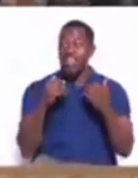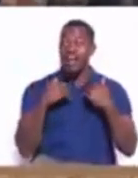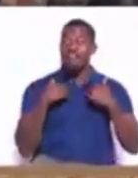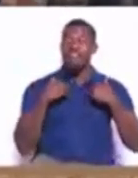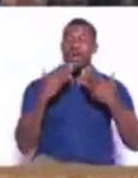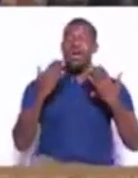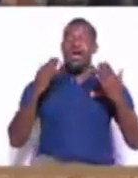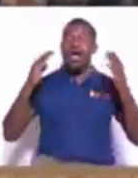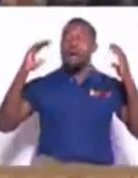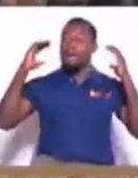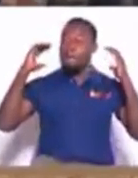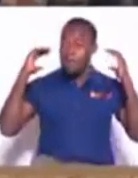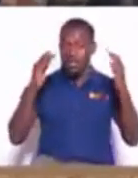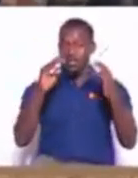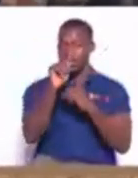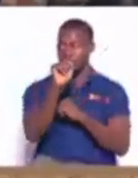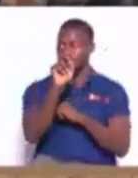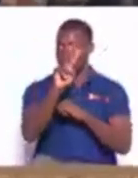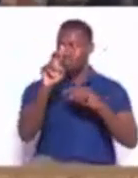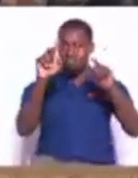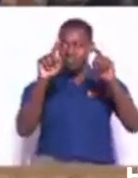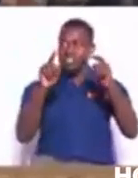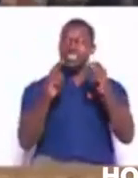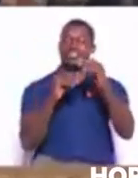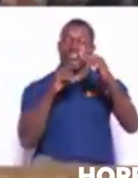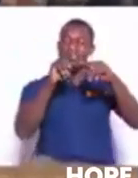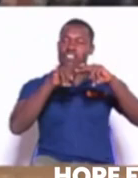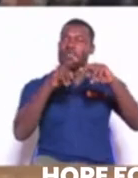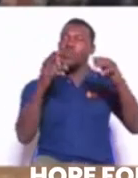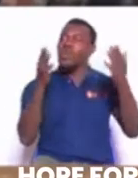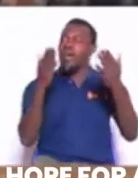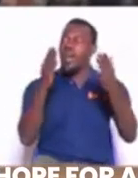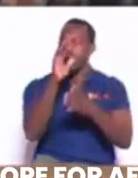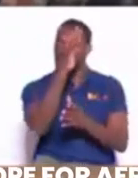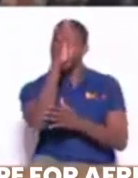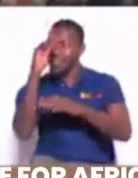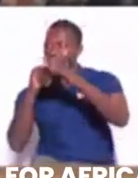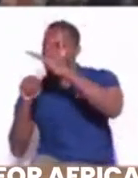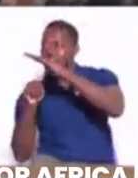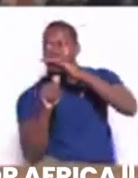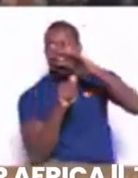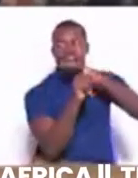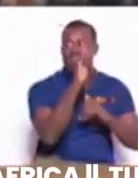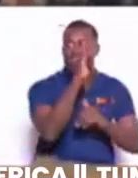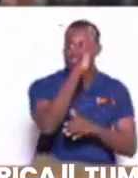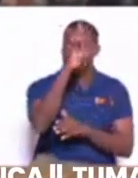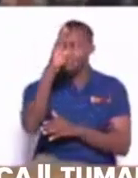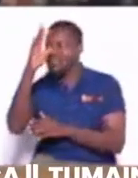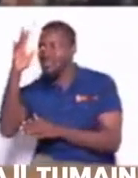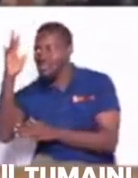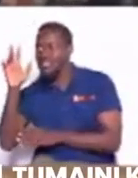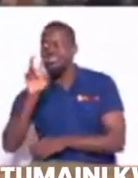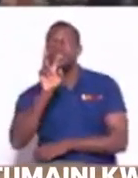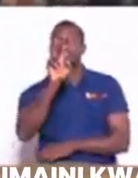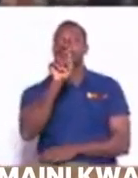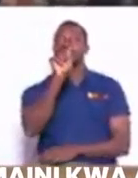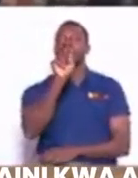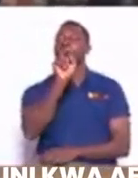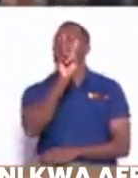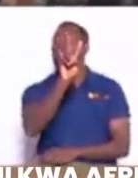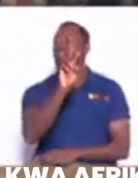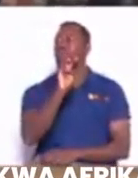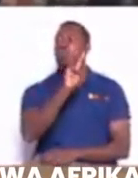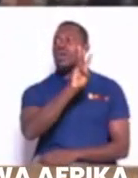see the trees, and they're sitting out there watching this broadcast. Greet tonight, Western